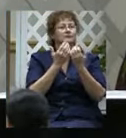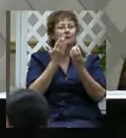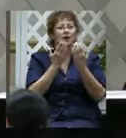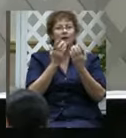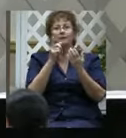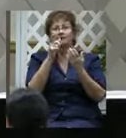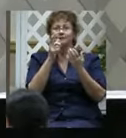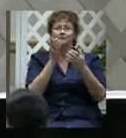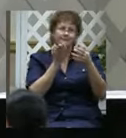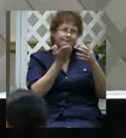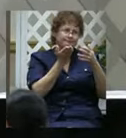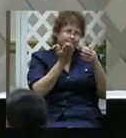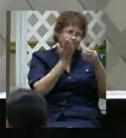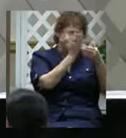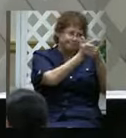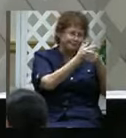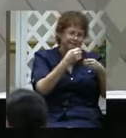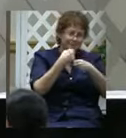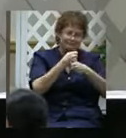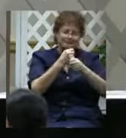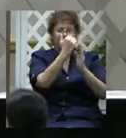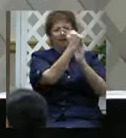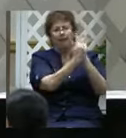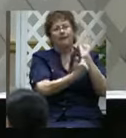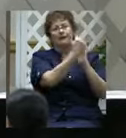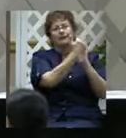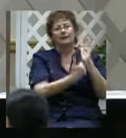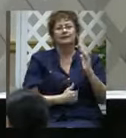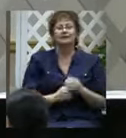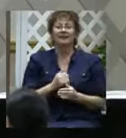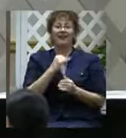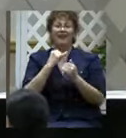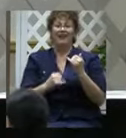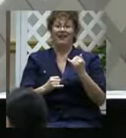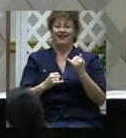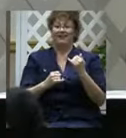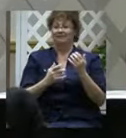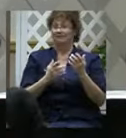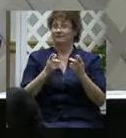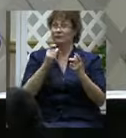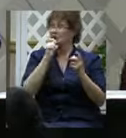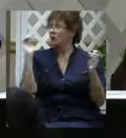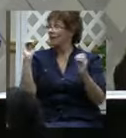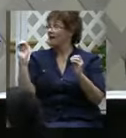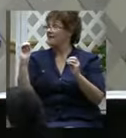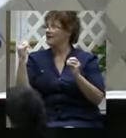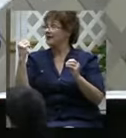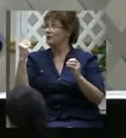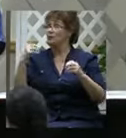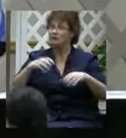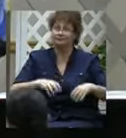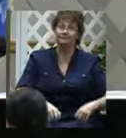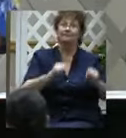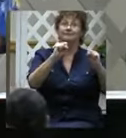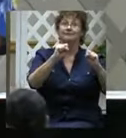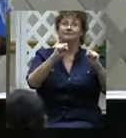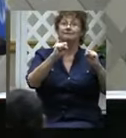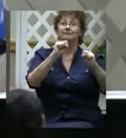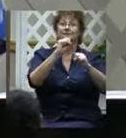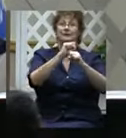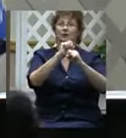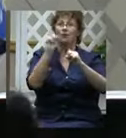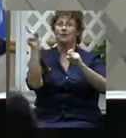just start creating a list. And it just benefits all at the end. And if you don't have anybody in your agency that's the point person or someone that you run